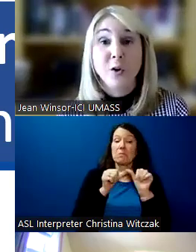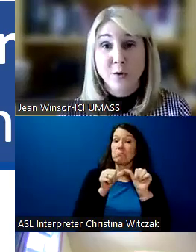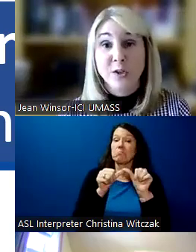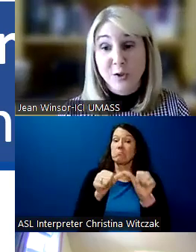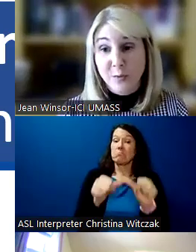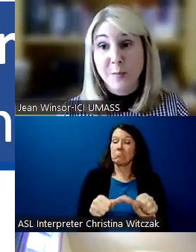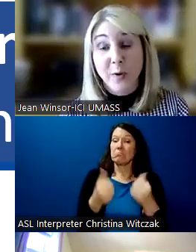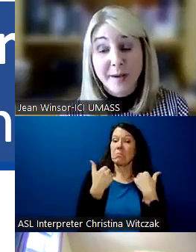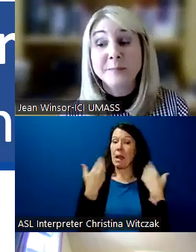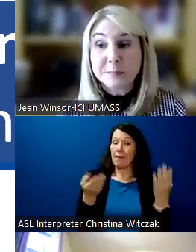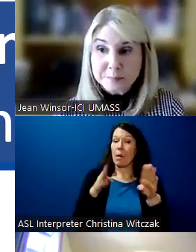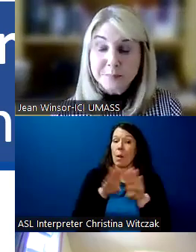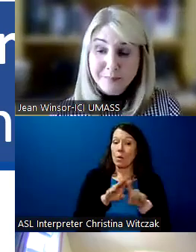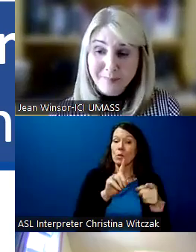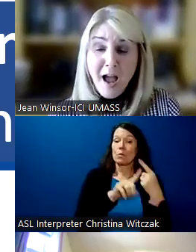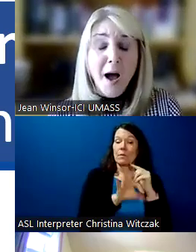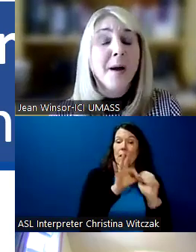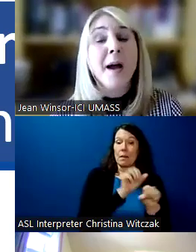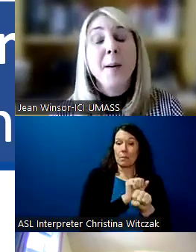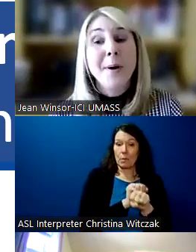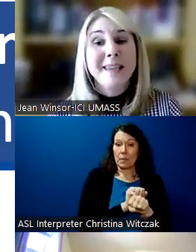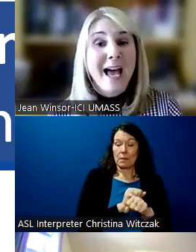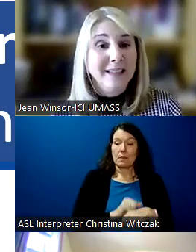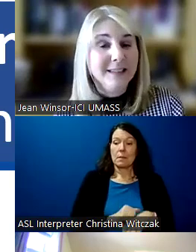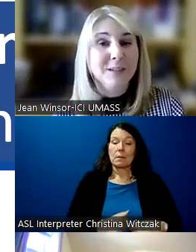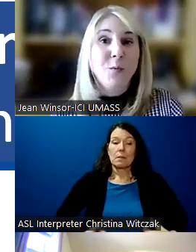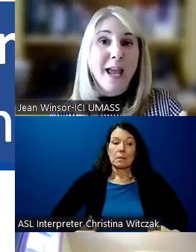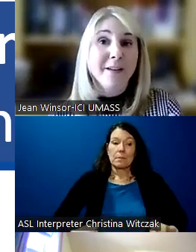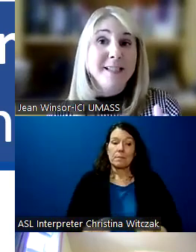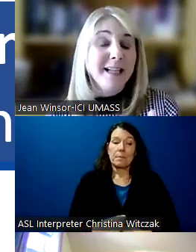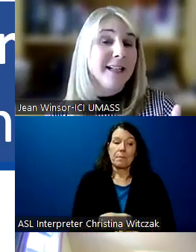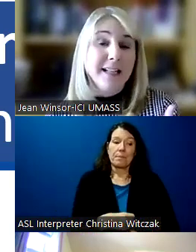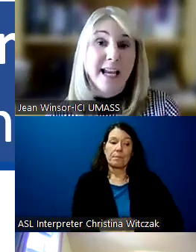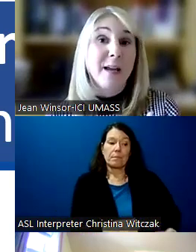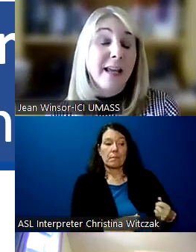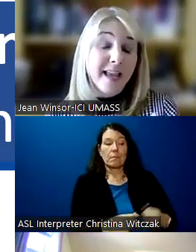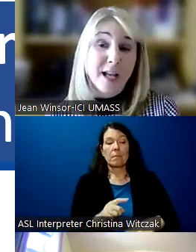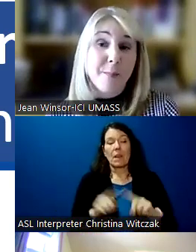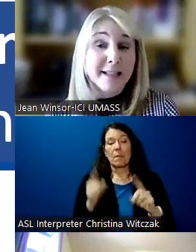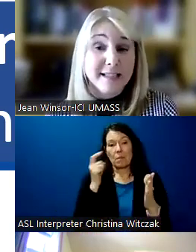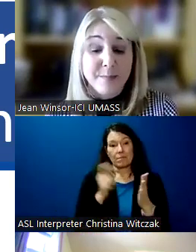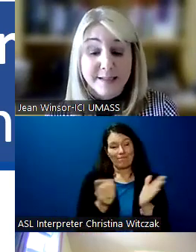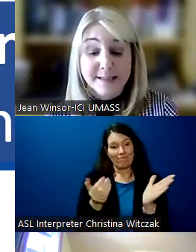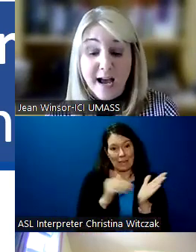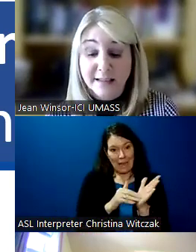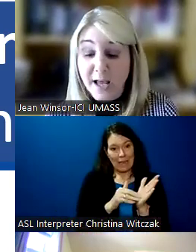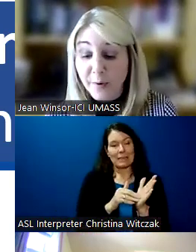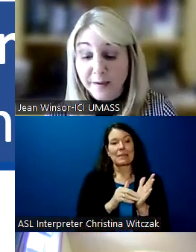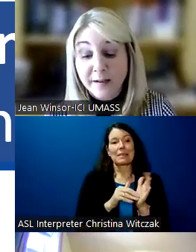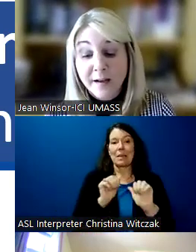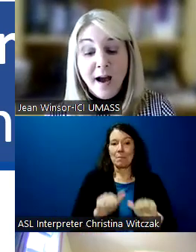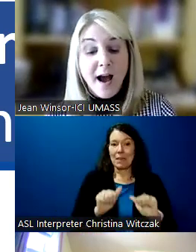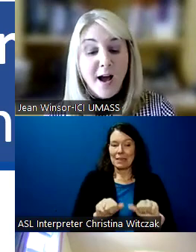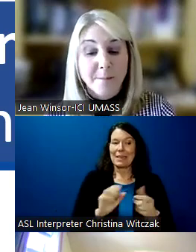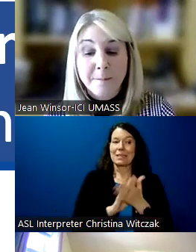having a closure into employment. But that we have seen that, again, that capacity piece has gotten